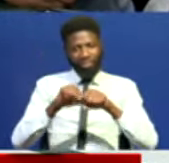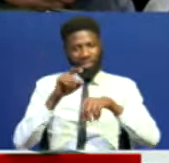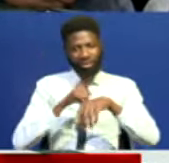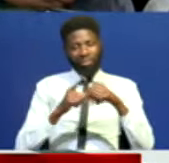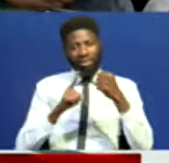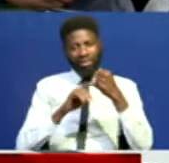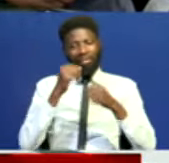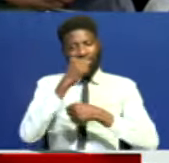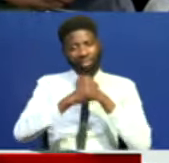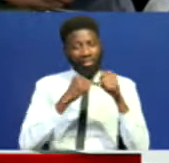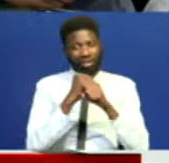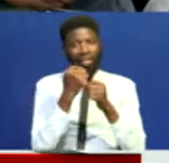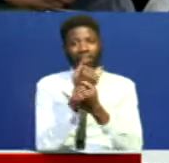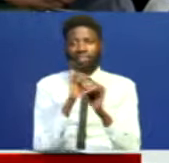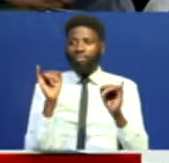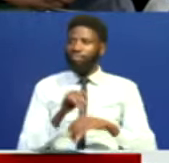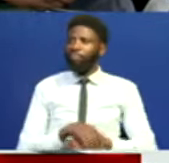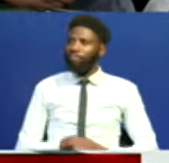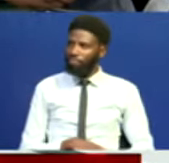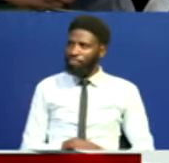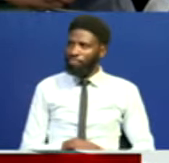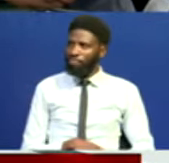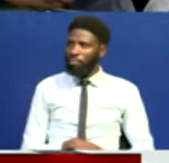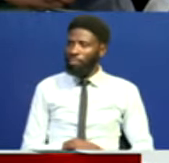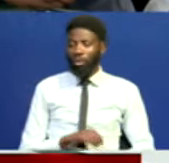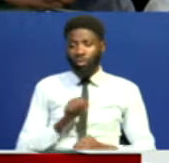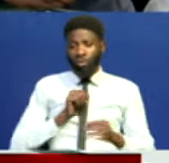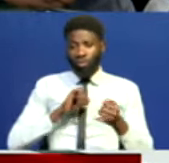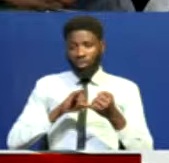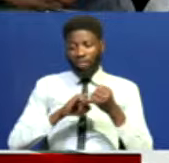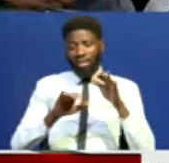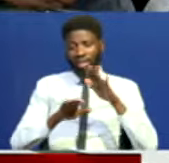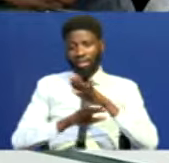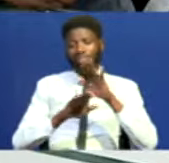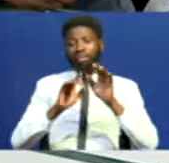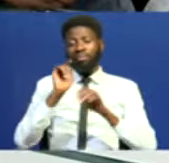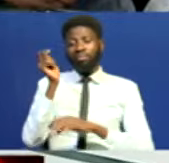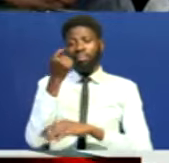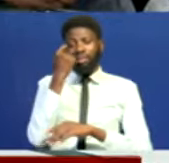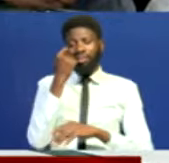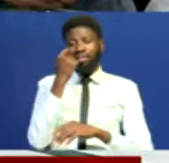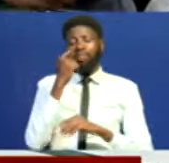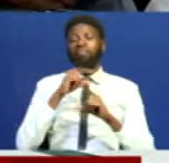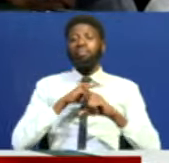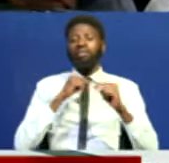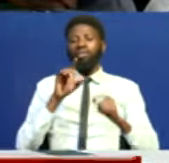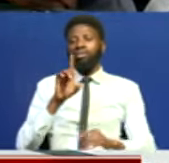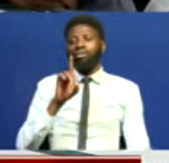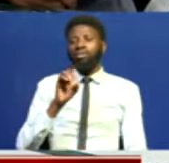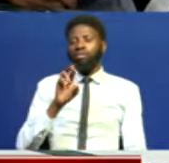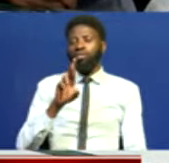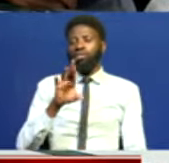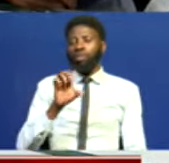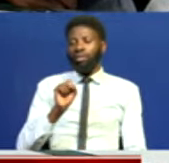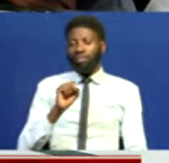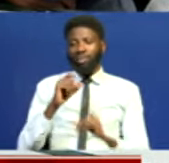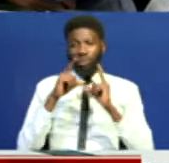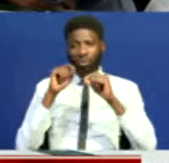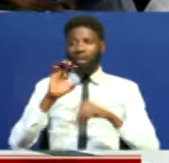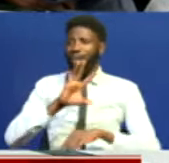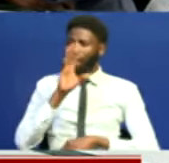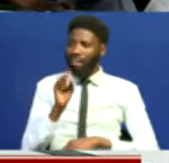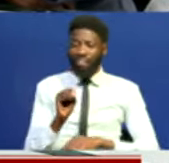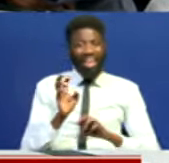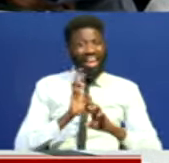Right, let's take this forward. The spouse of the Deputy President, Pastor Dorcas, Rigathi, now says the African continent is not ready for same-sex